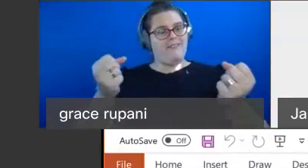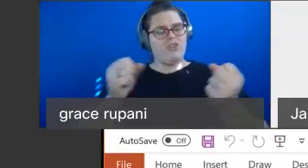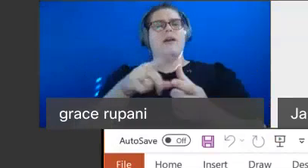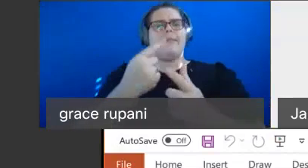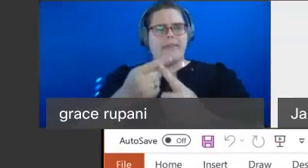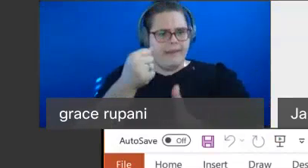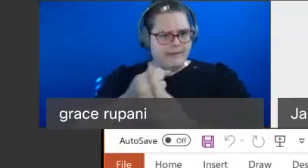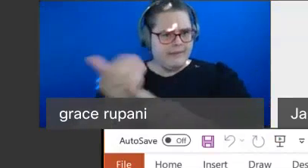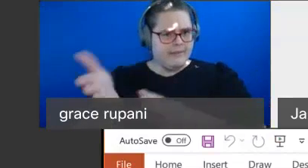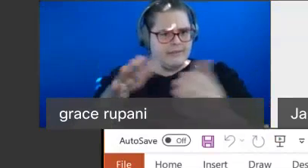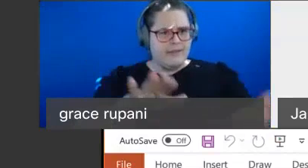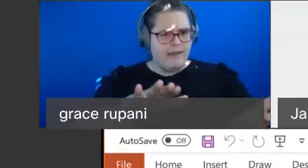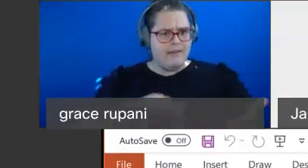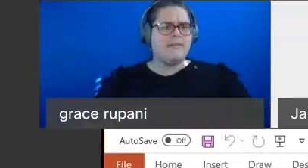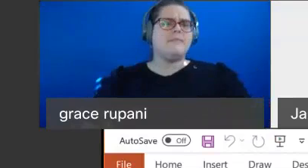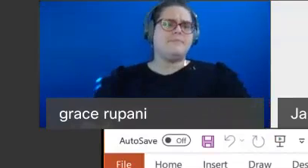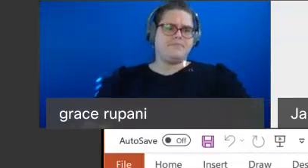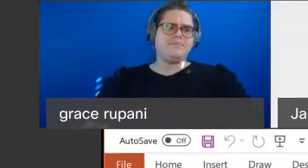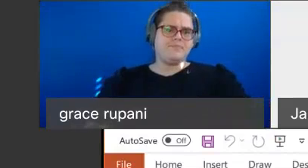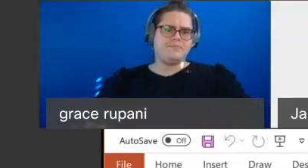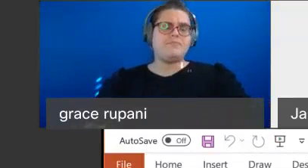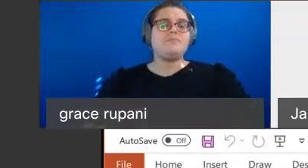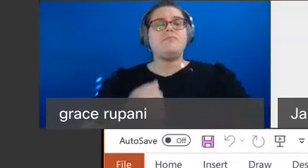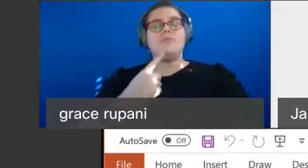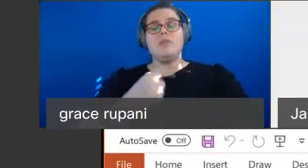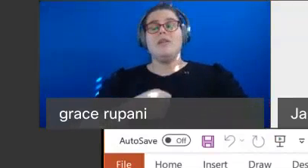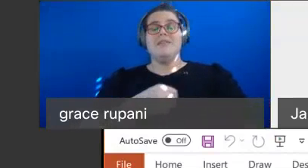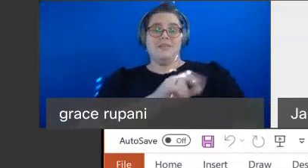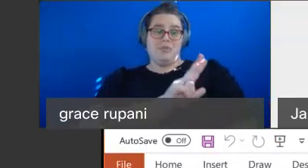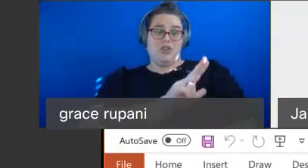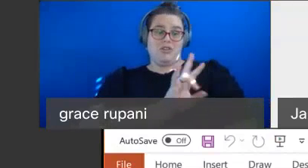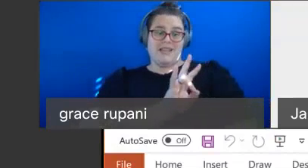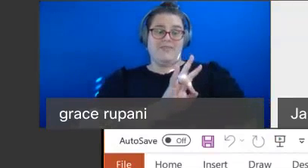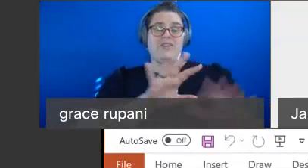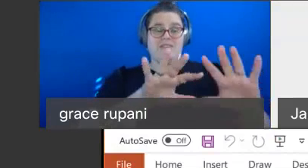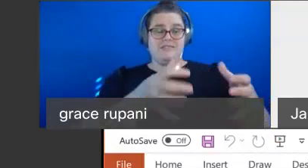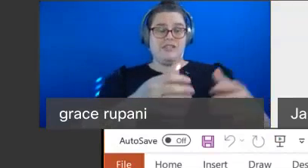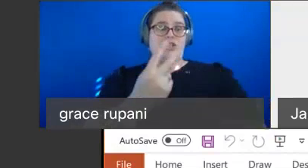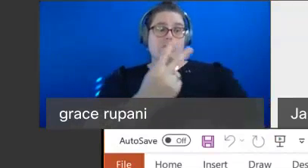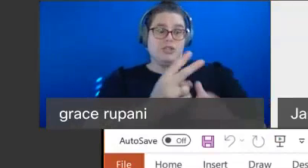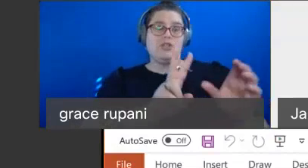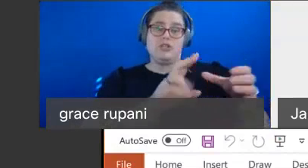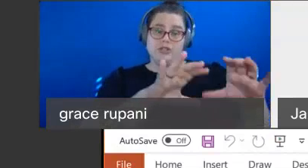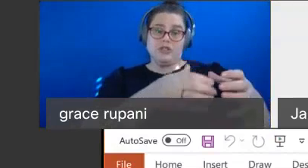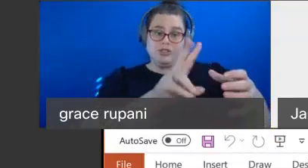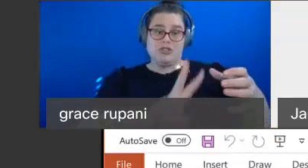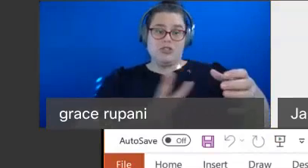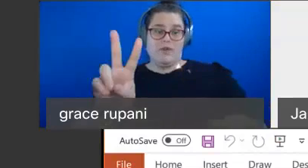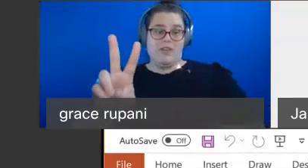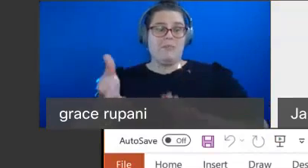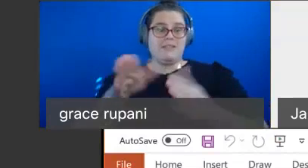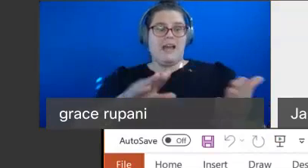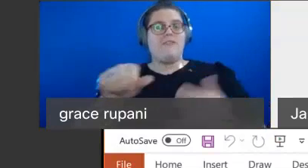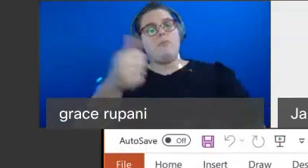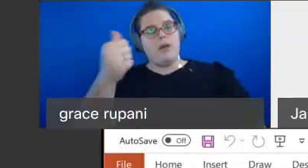2 people were confirmed to have died from other causes, and we are still awaiting the final determination for 6